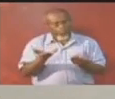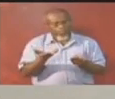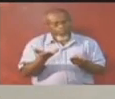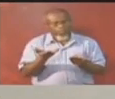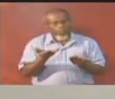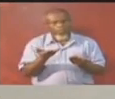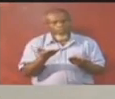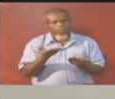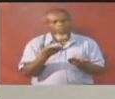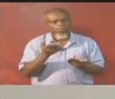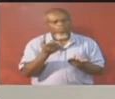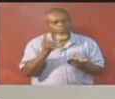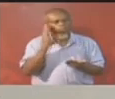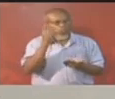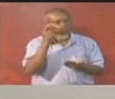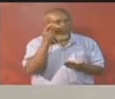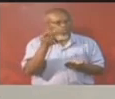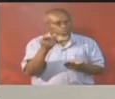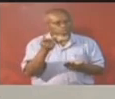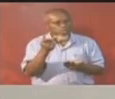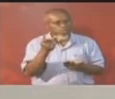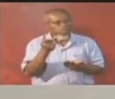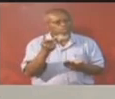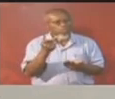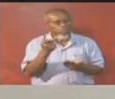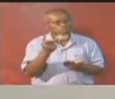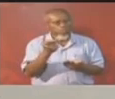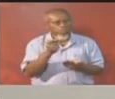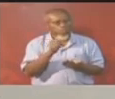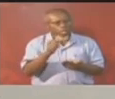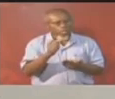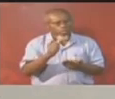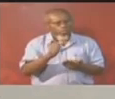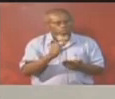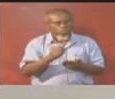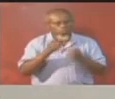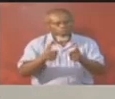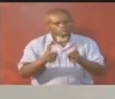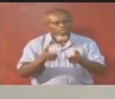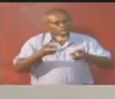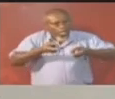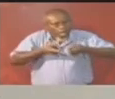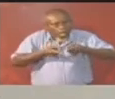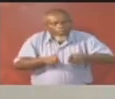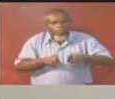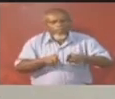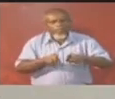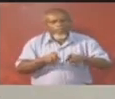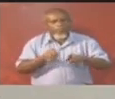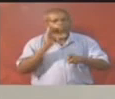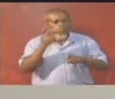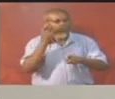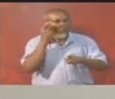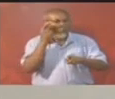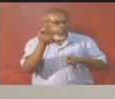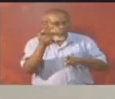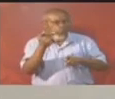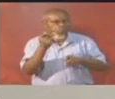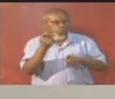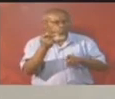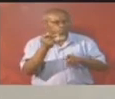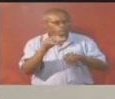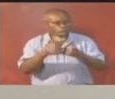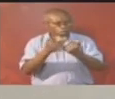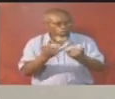weeks, that braking force isn't a sudden cut-off. It is going to take some time for the speeding epidemic to